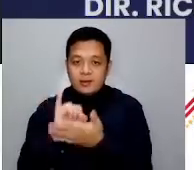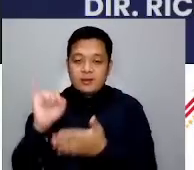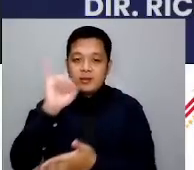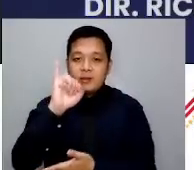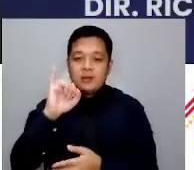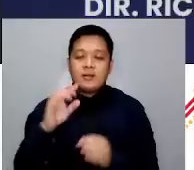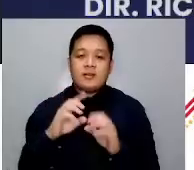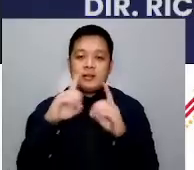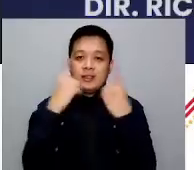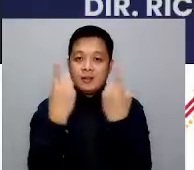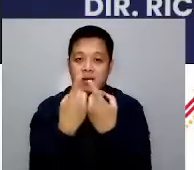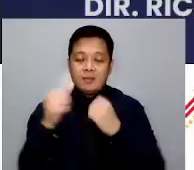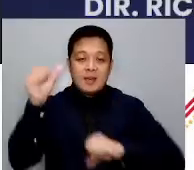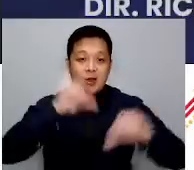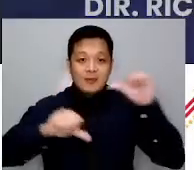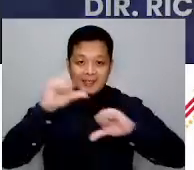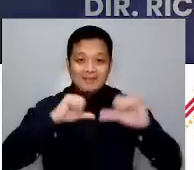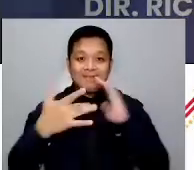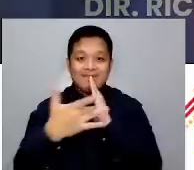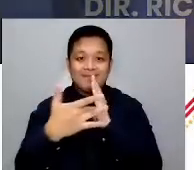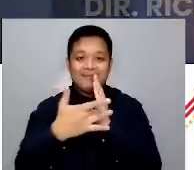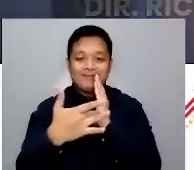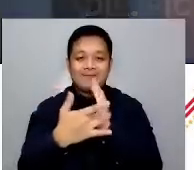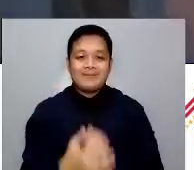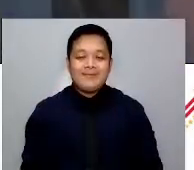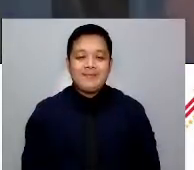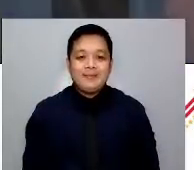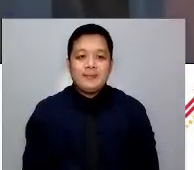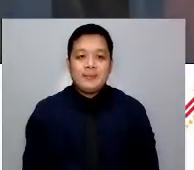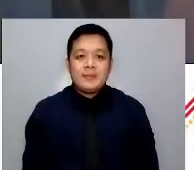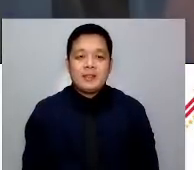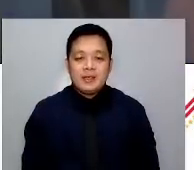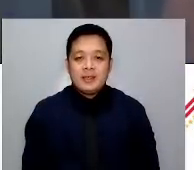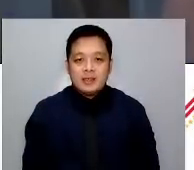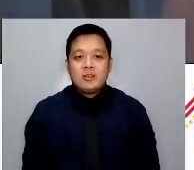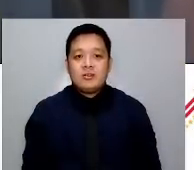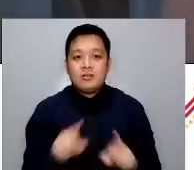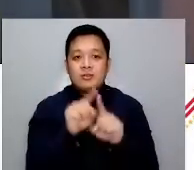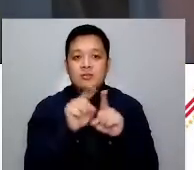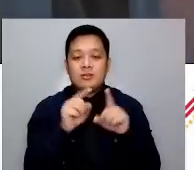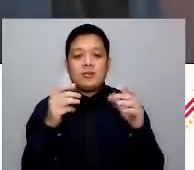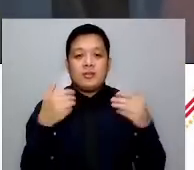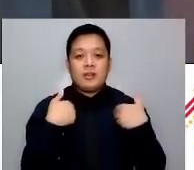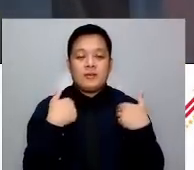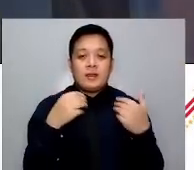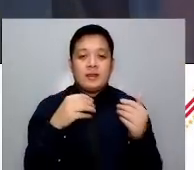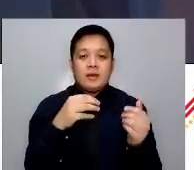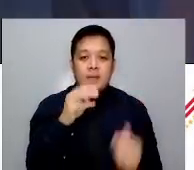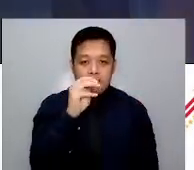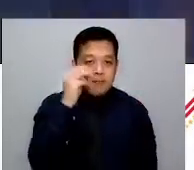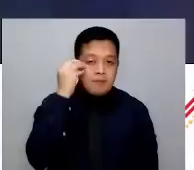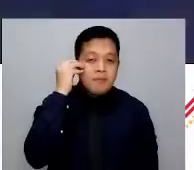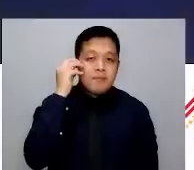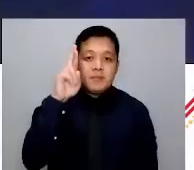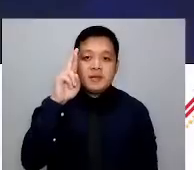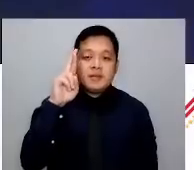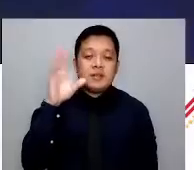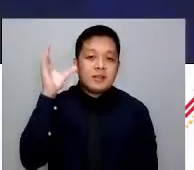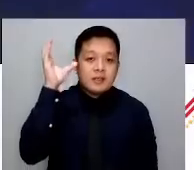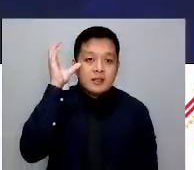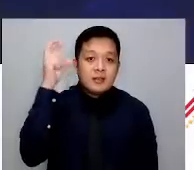Technology. We also have in this board of judges, Mr. Christopher Rada, the Head of Public